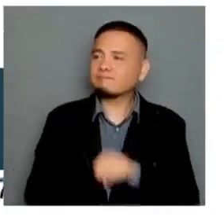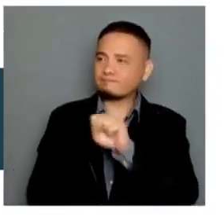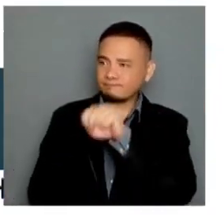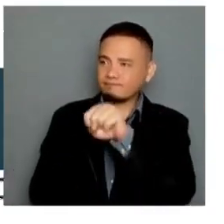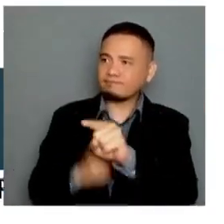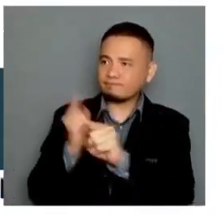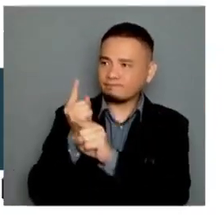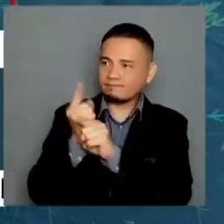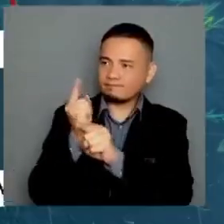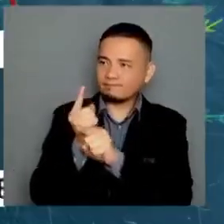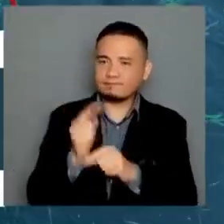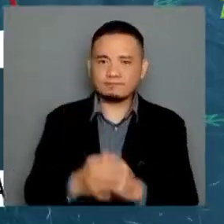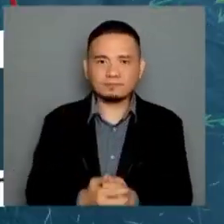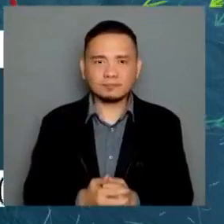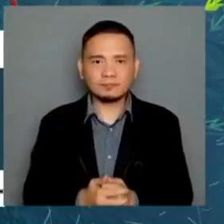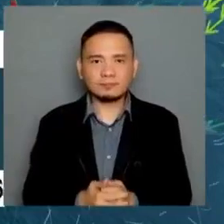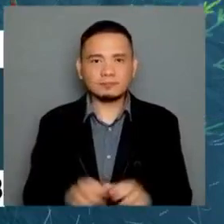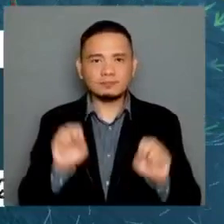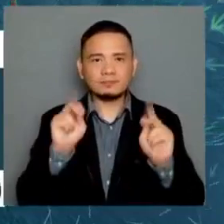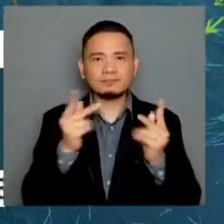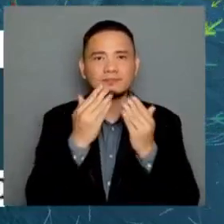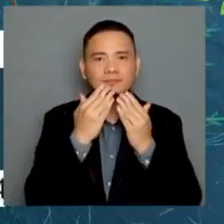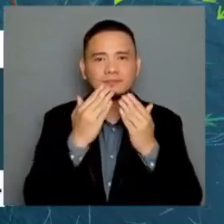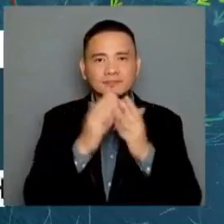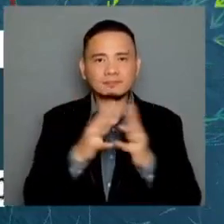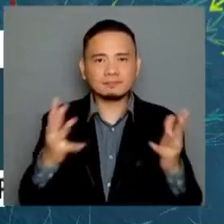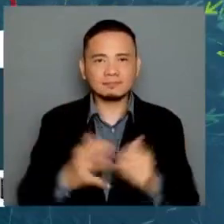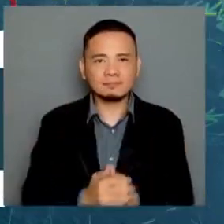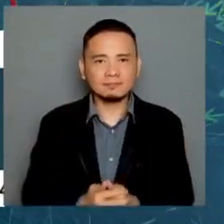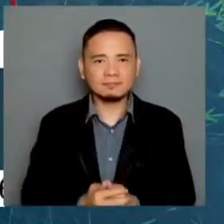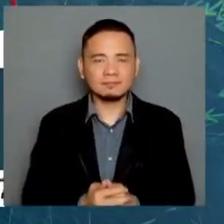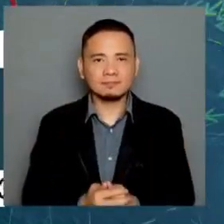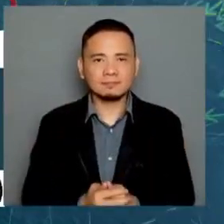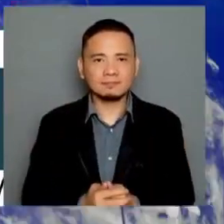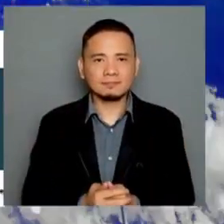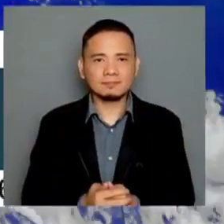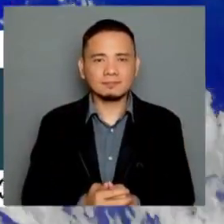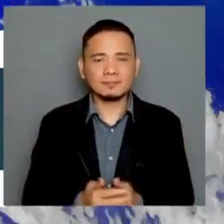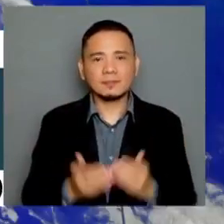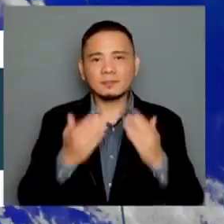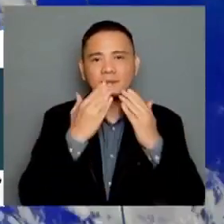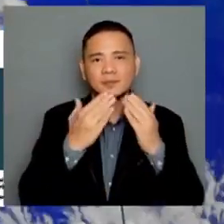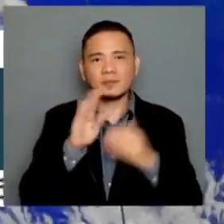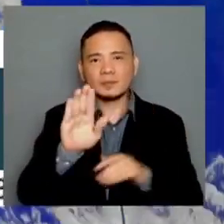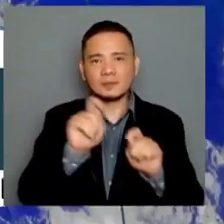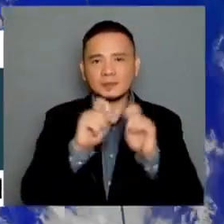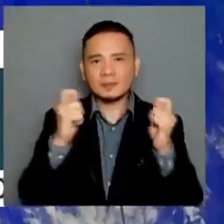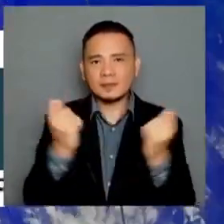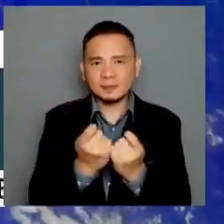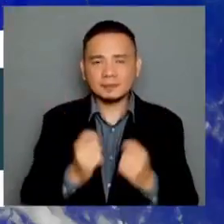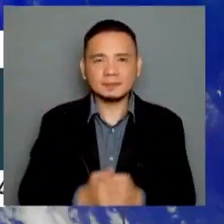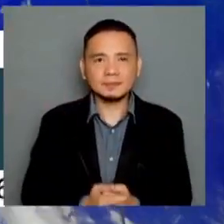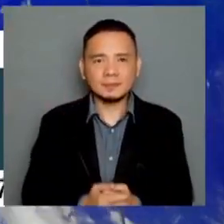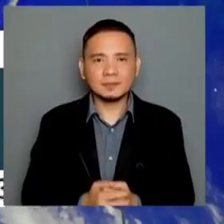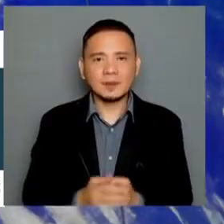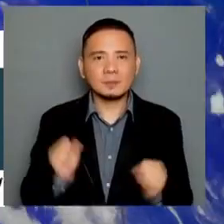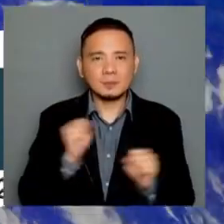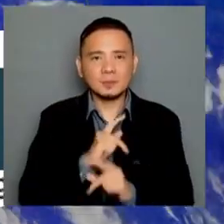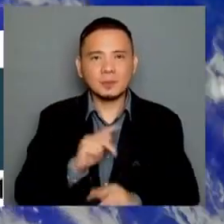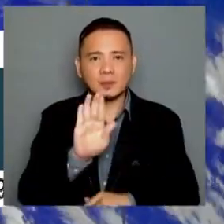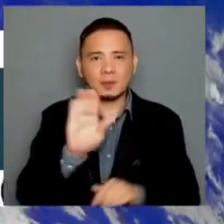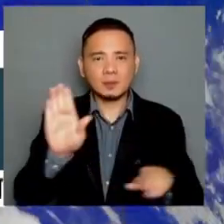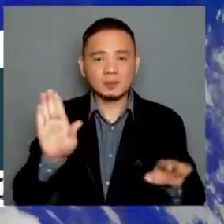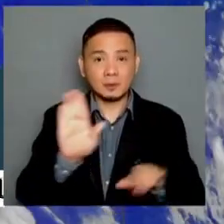po yun. Okay, maraming salamat. Veronica, thanks. And to you and the rest of the team there, maraming salamat. And again, we appreciate all that you